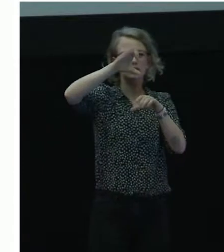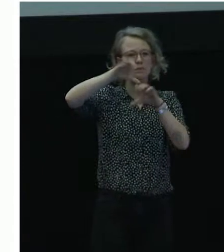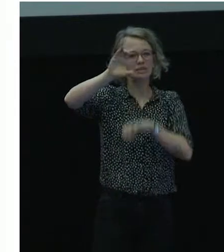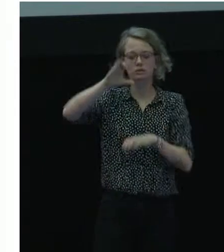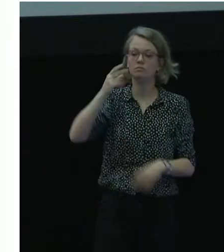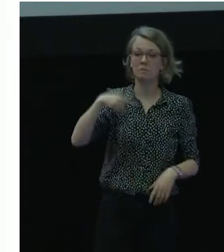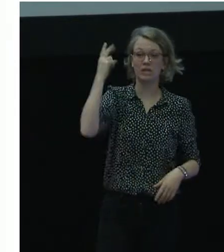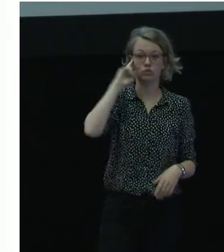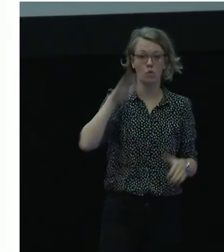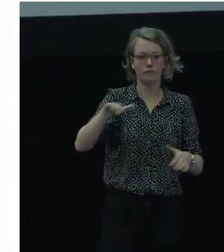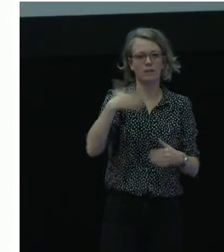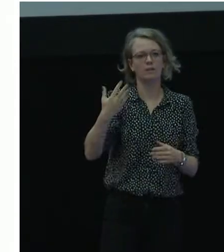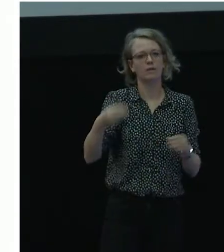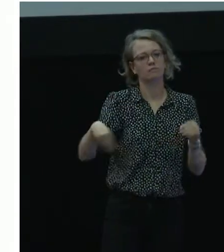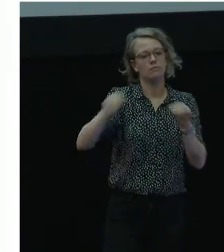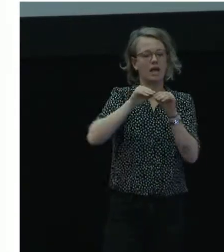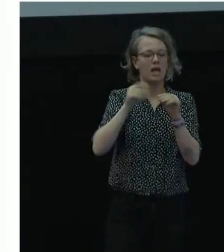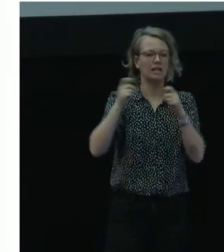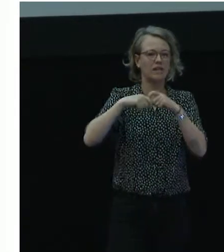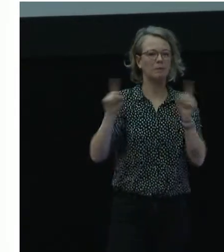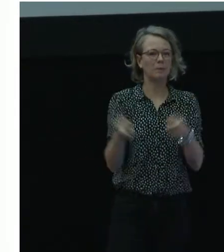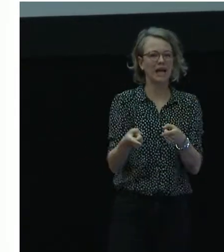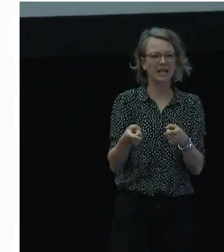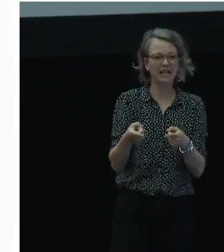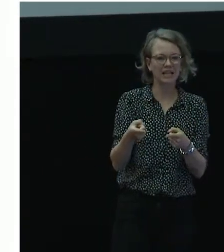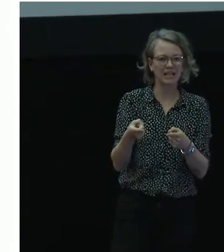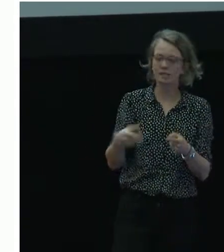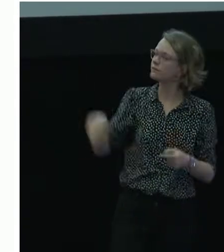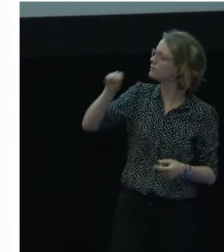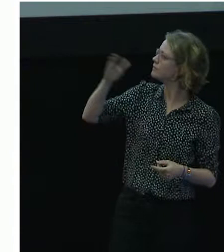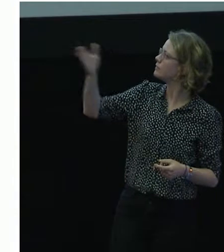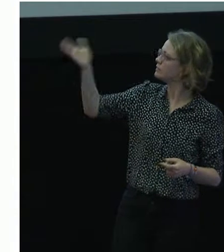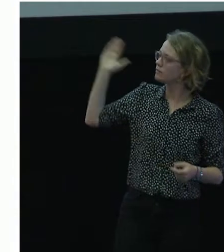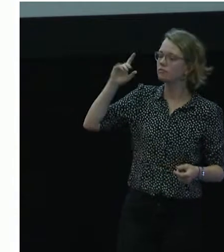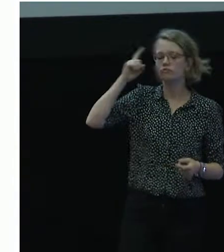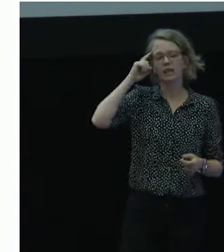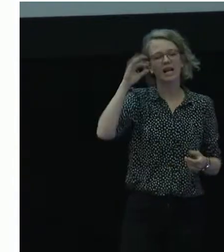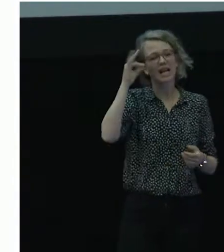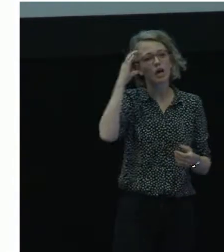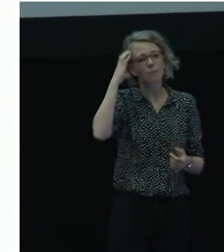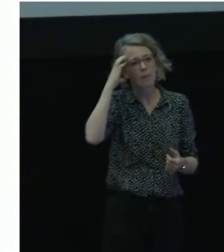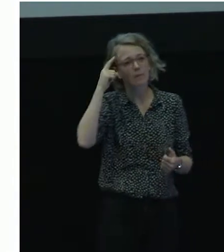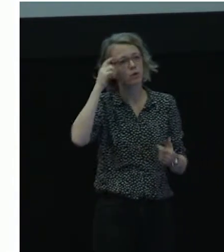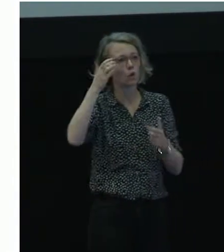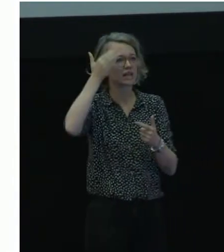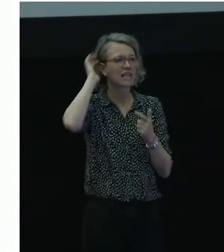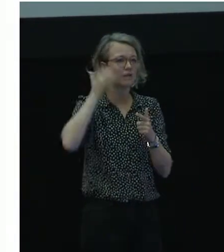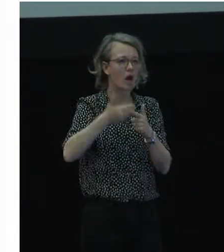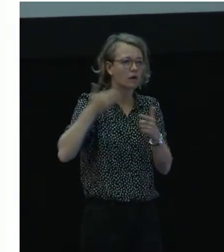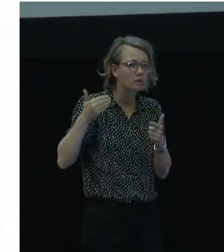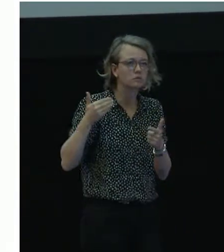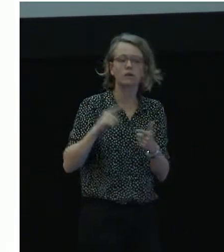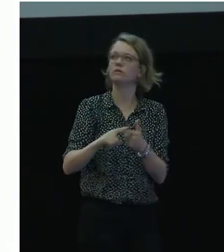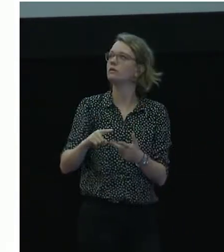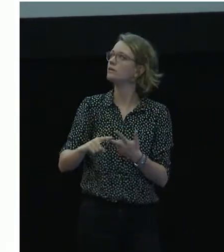Many deaf people have additional disabilities, so they have an extra need, special needs. So they have